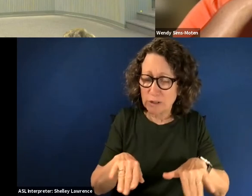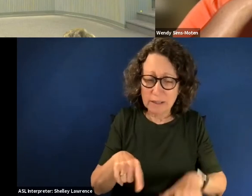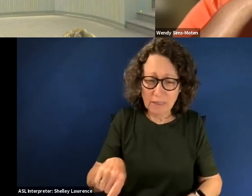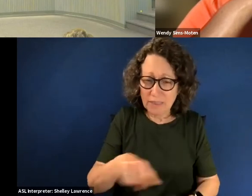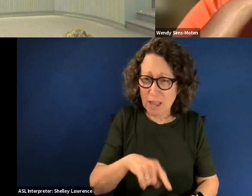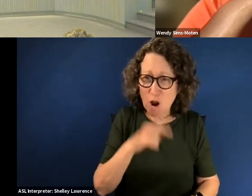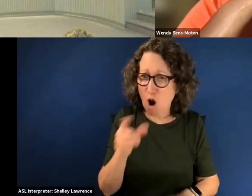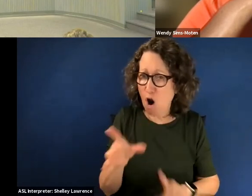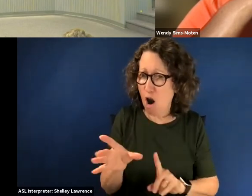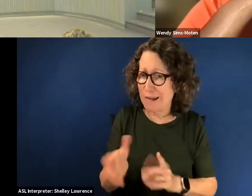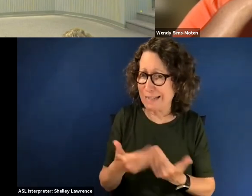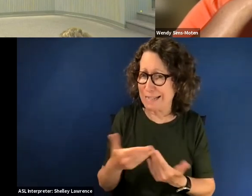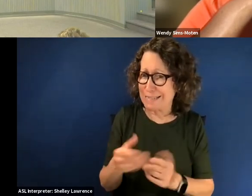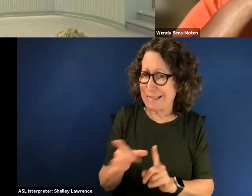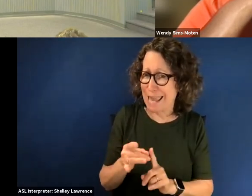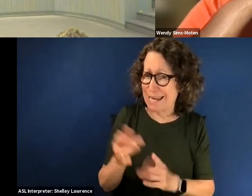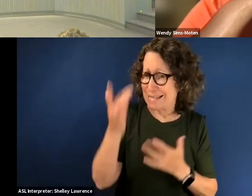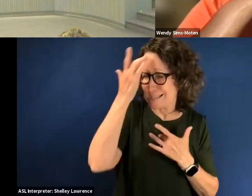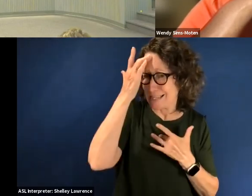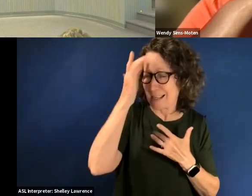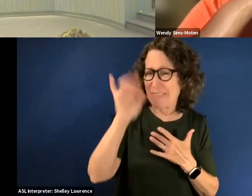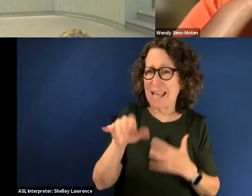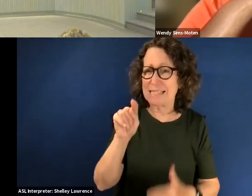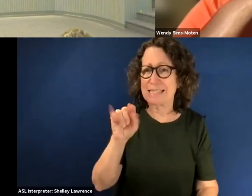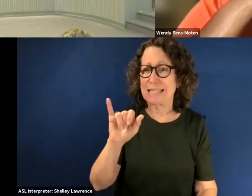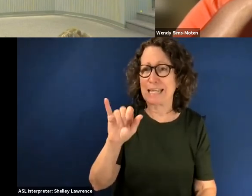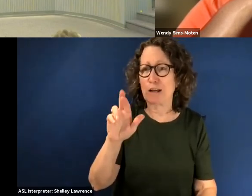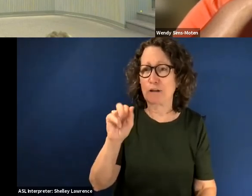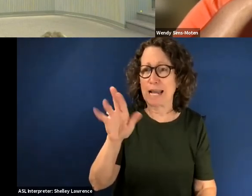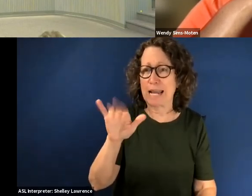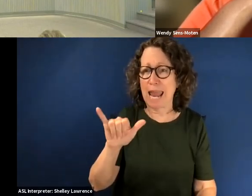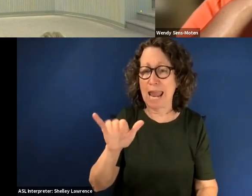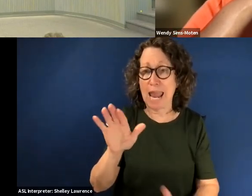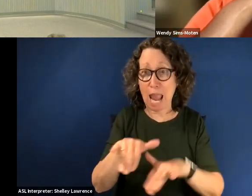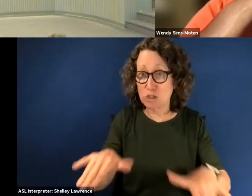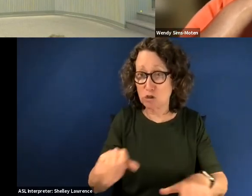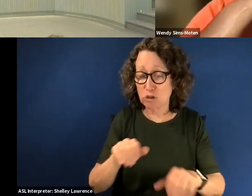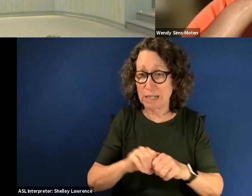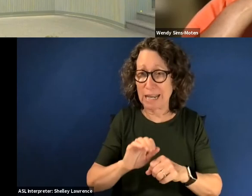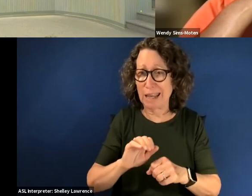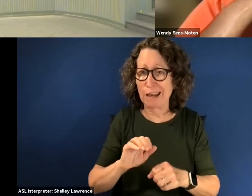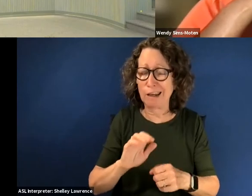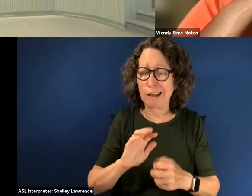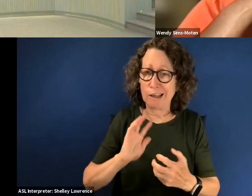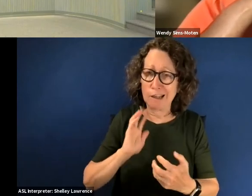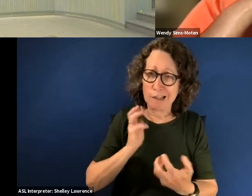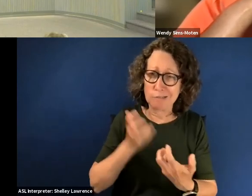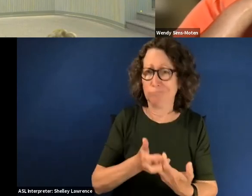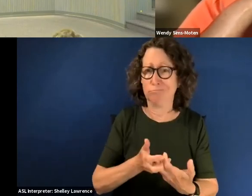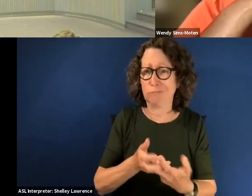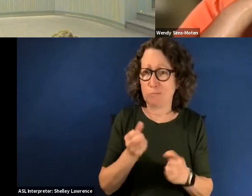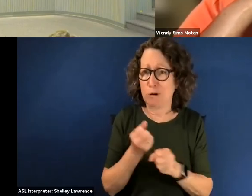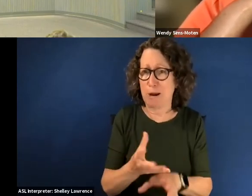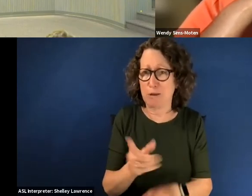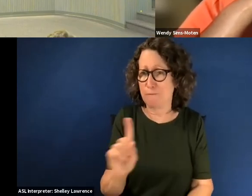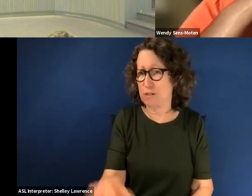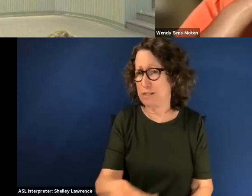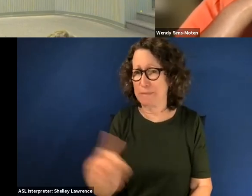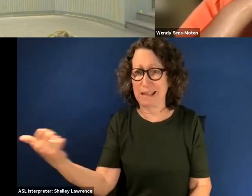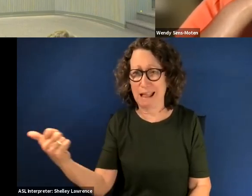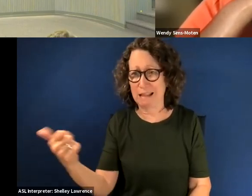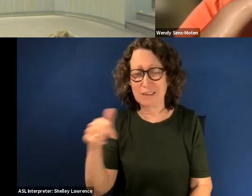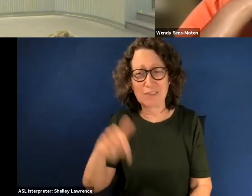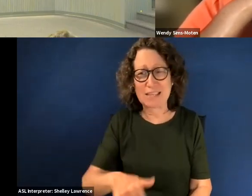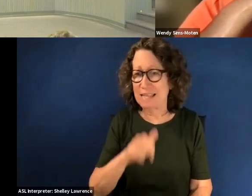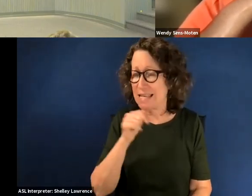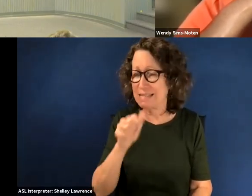susceptible for getting sick is tyranny. And you're putting children in lockstep and preparing them for something else. This is